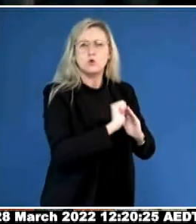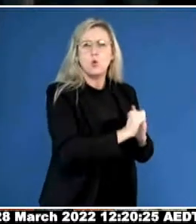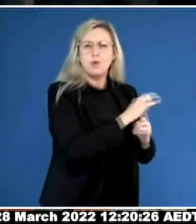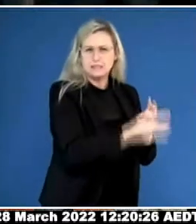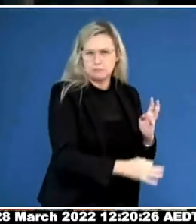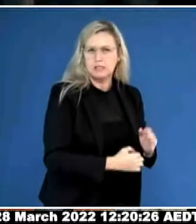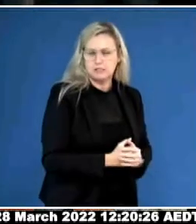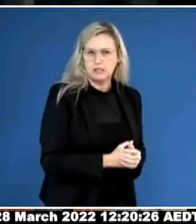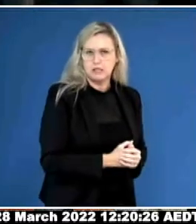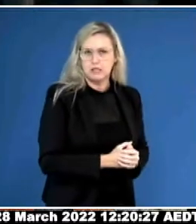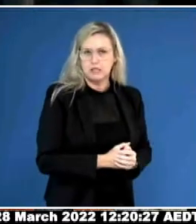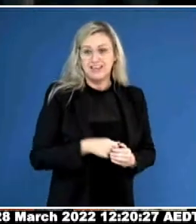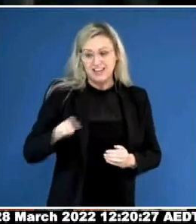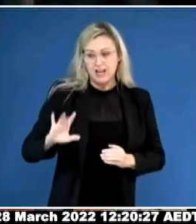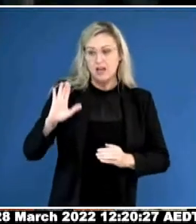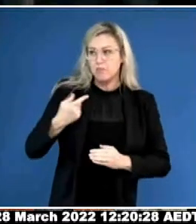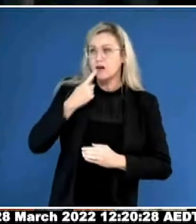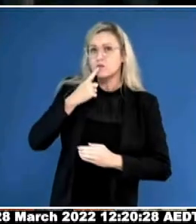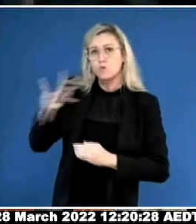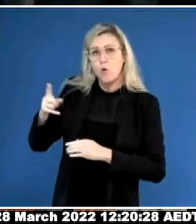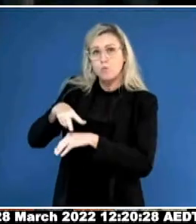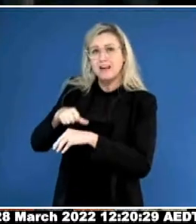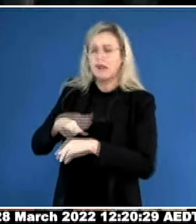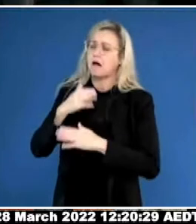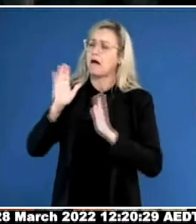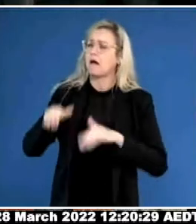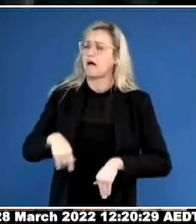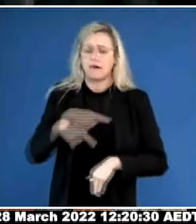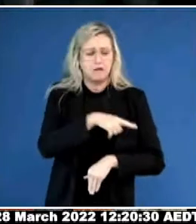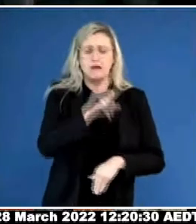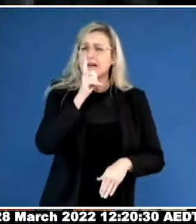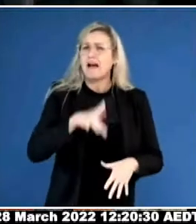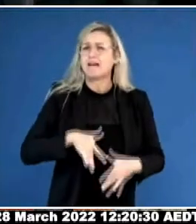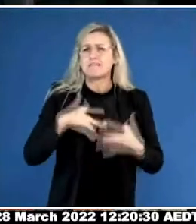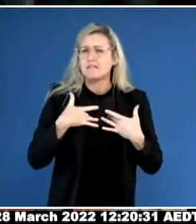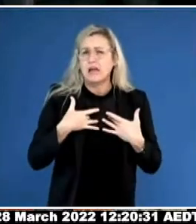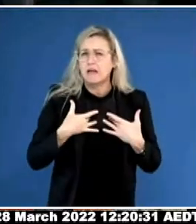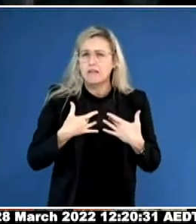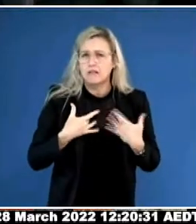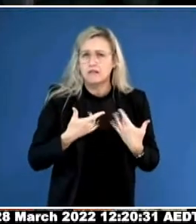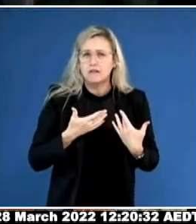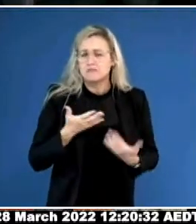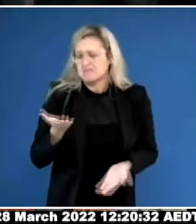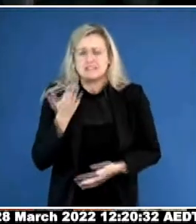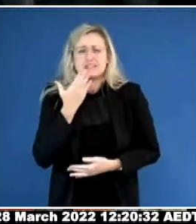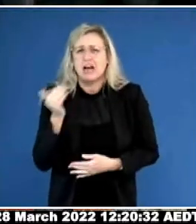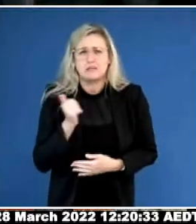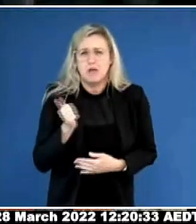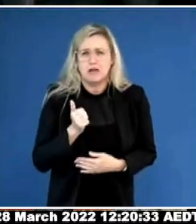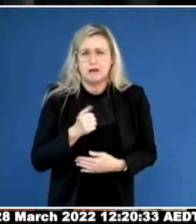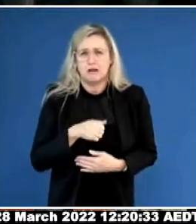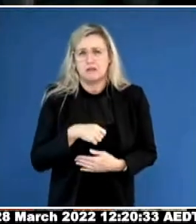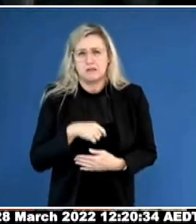police, "She couldn't feel it anyway. I didn't think that it mattered. She has no